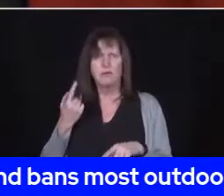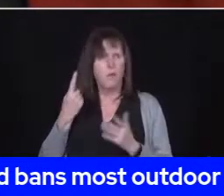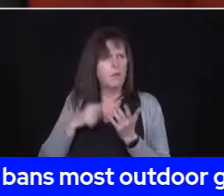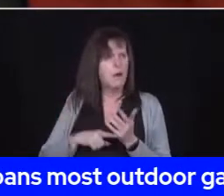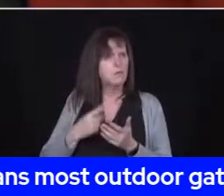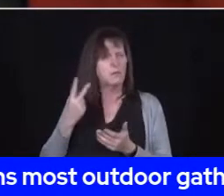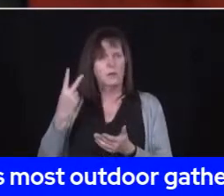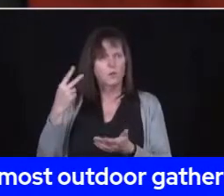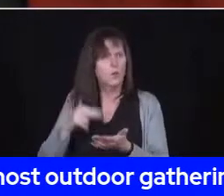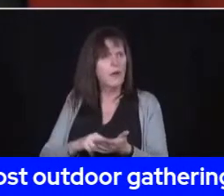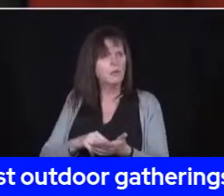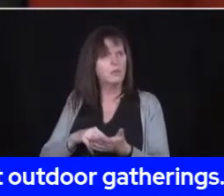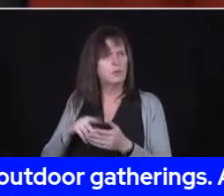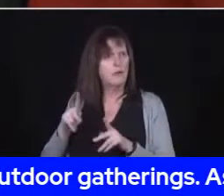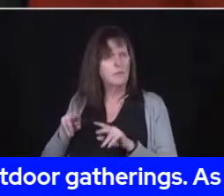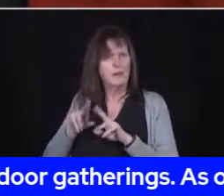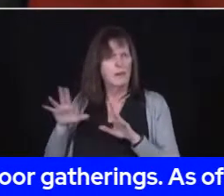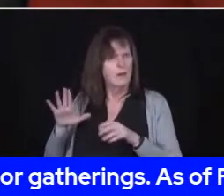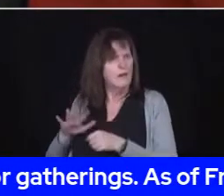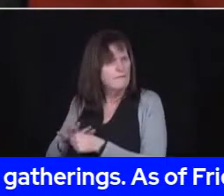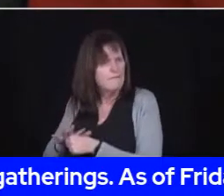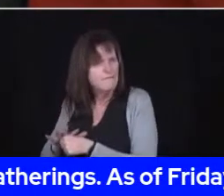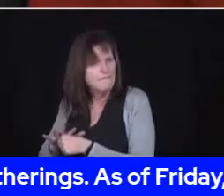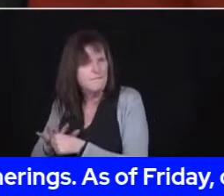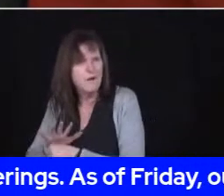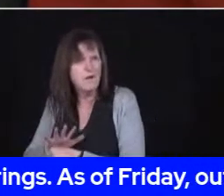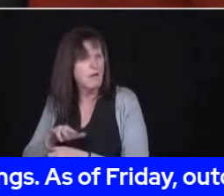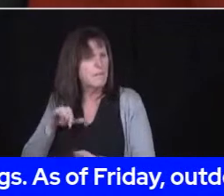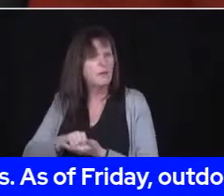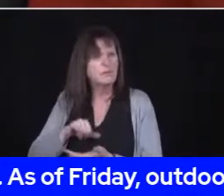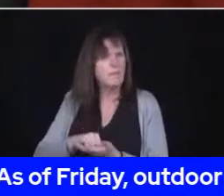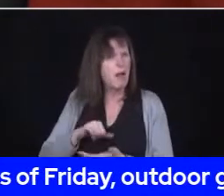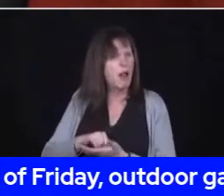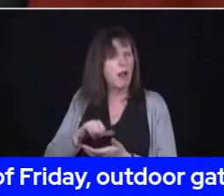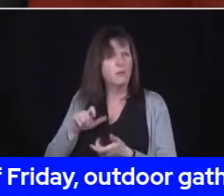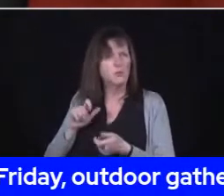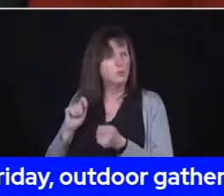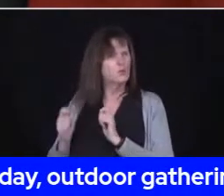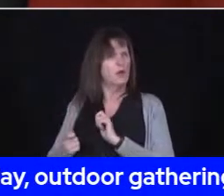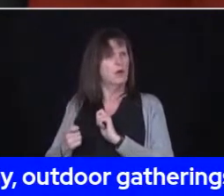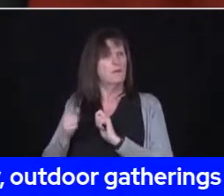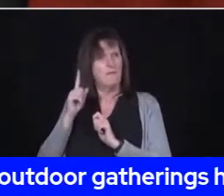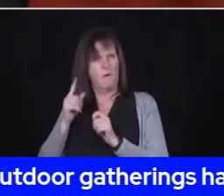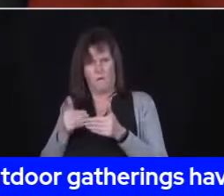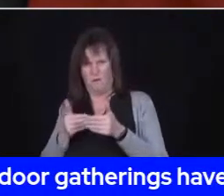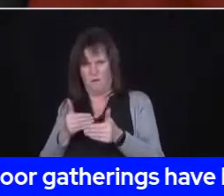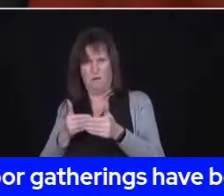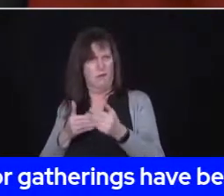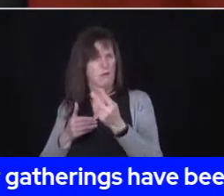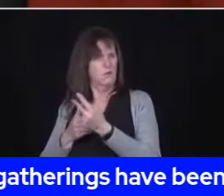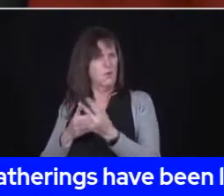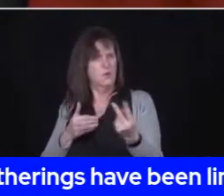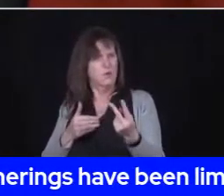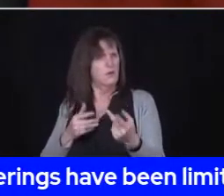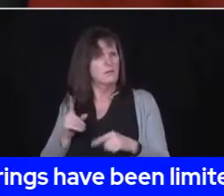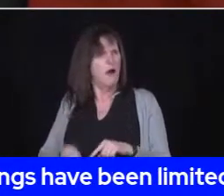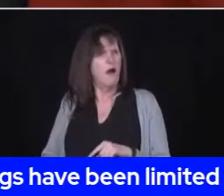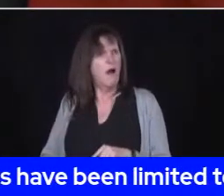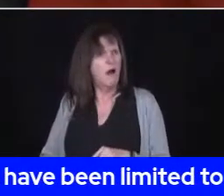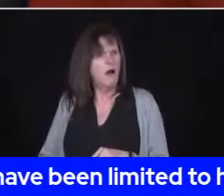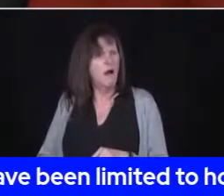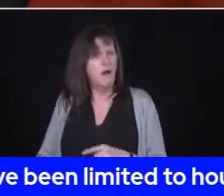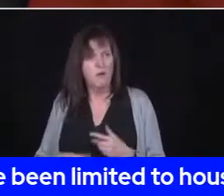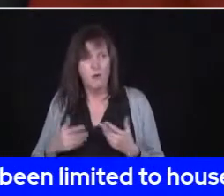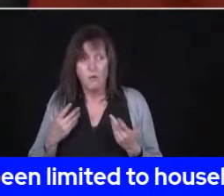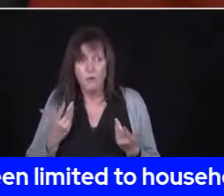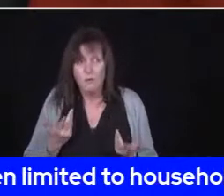way to reverse that ship in the short term. Do you regret or do you acknowledge that it would